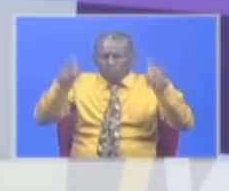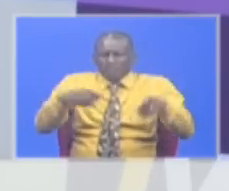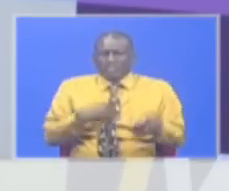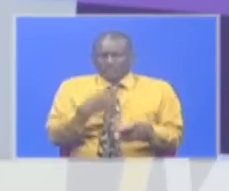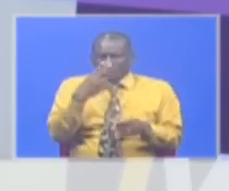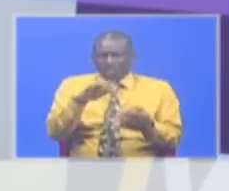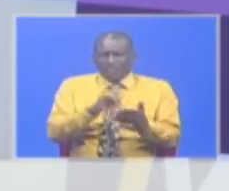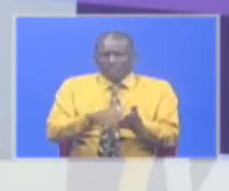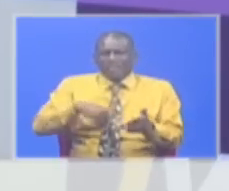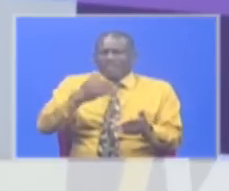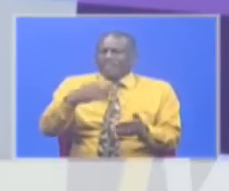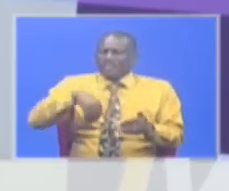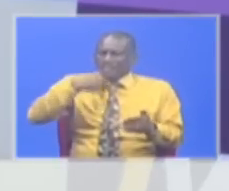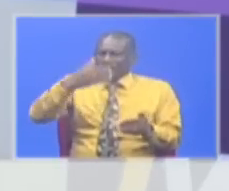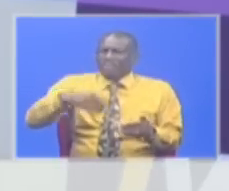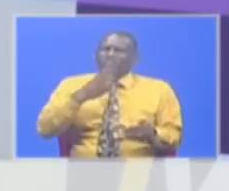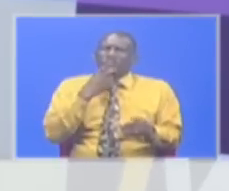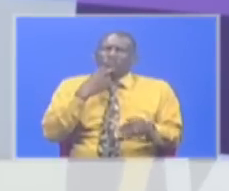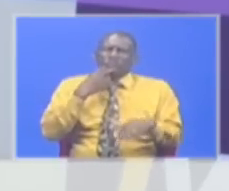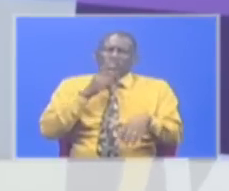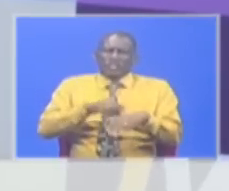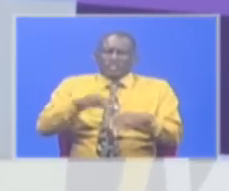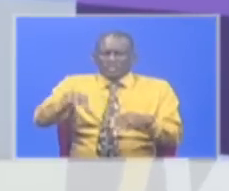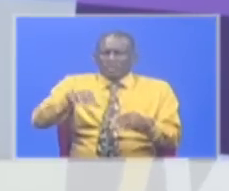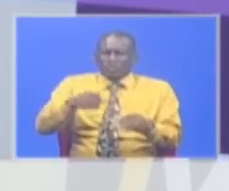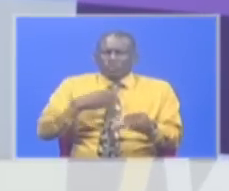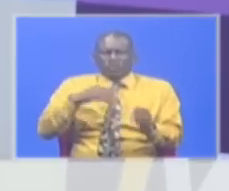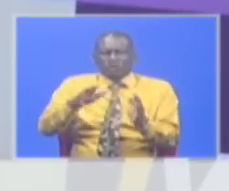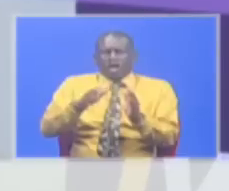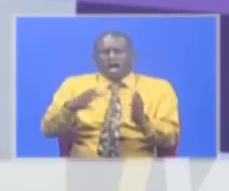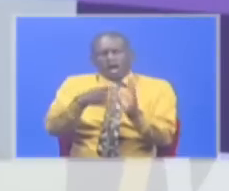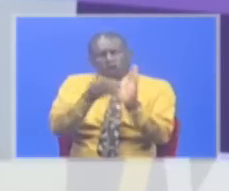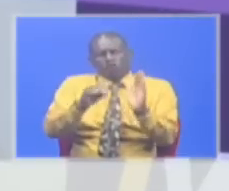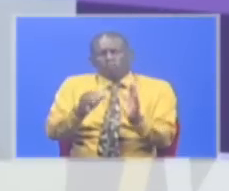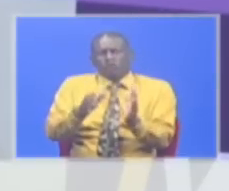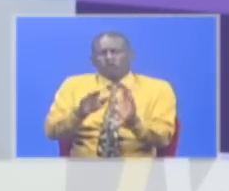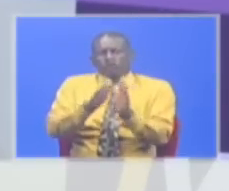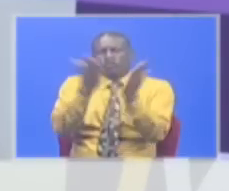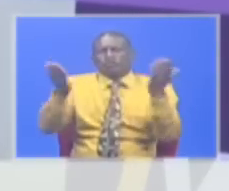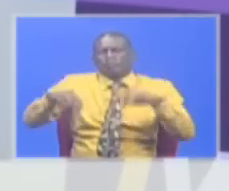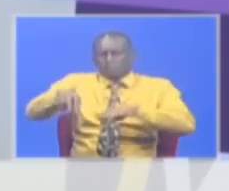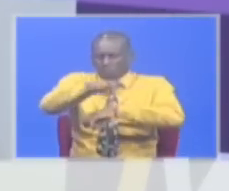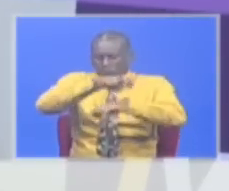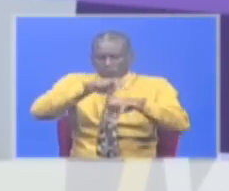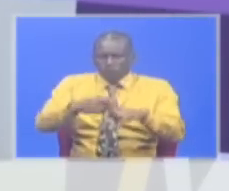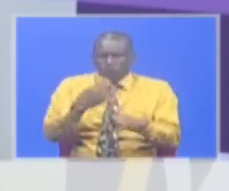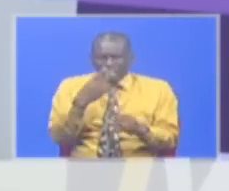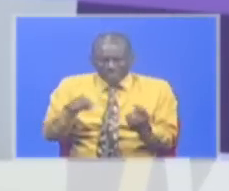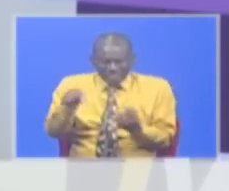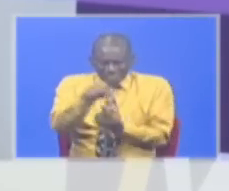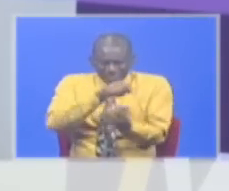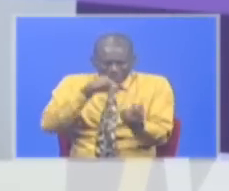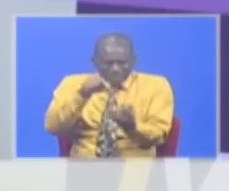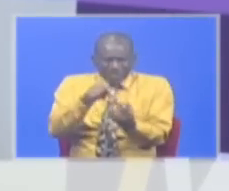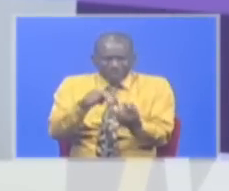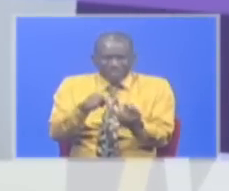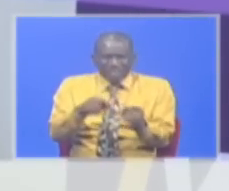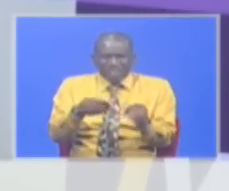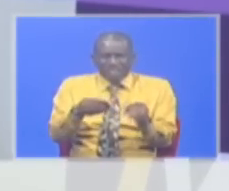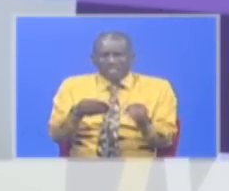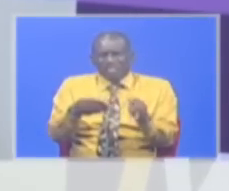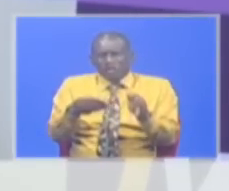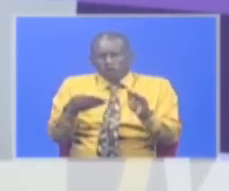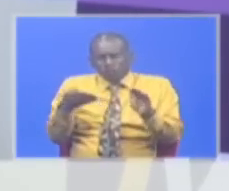every Tuesday, when you pick a copy of your Daily Nation, you will see a specific insert that is called Healthy